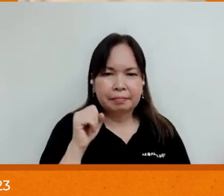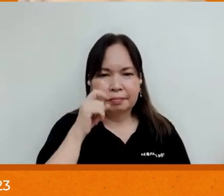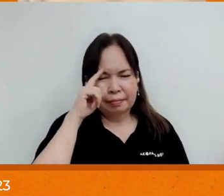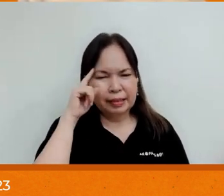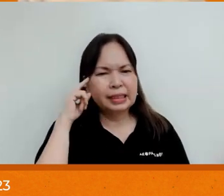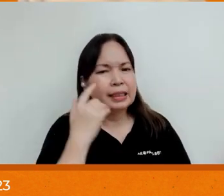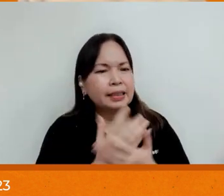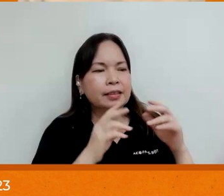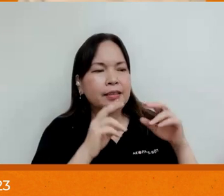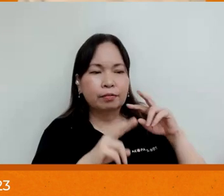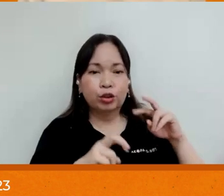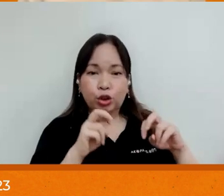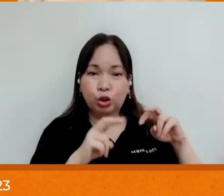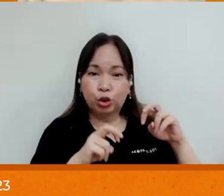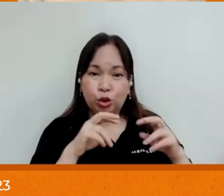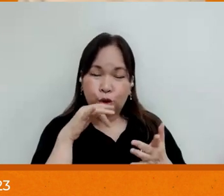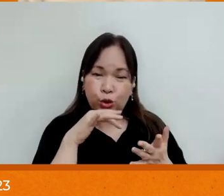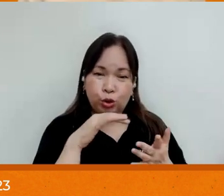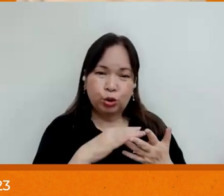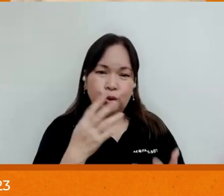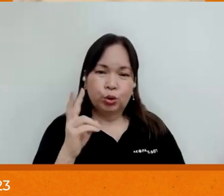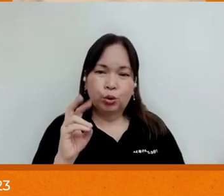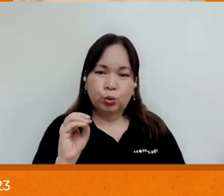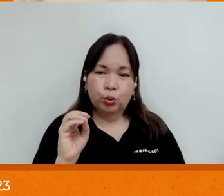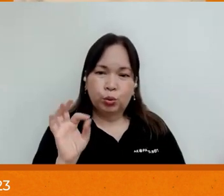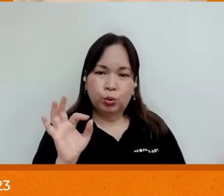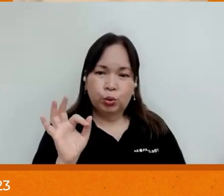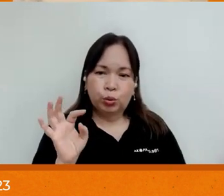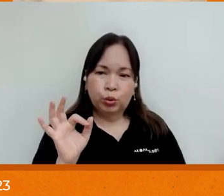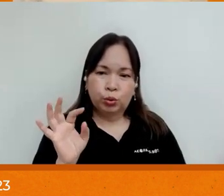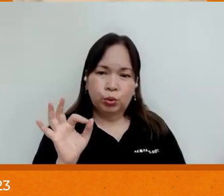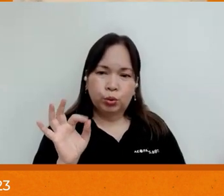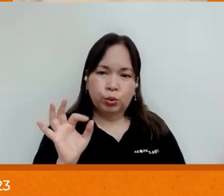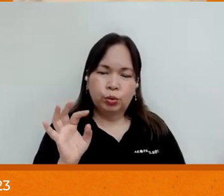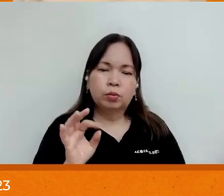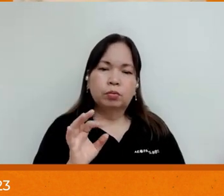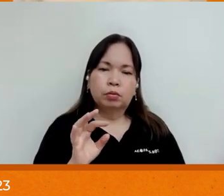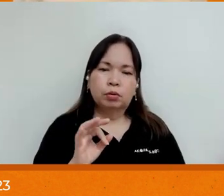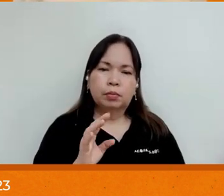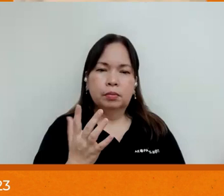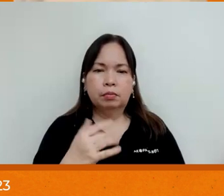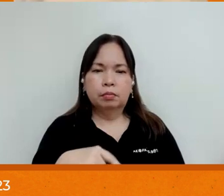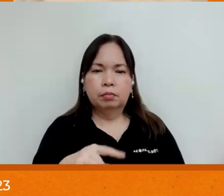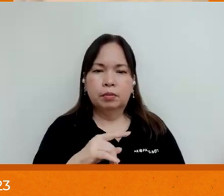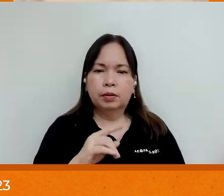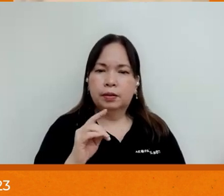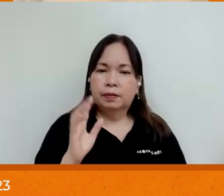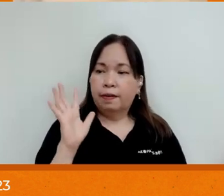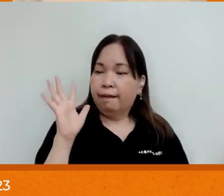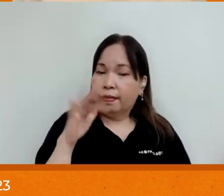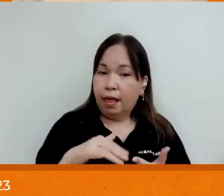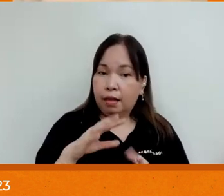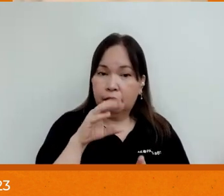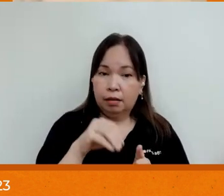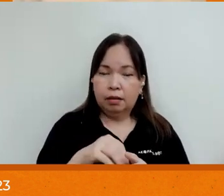no, one in 2019, 5,000 participants, adolescents, and also another study that reviewed